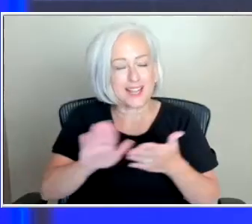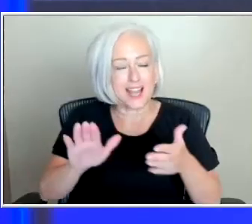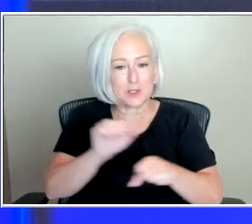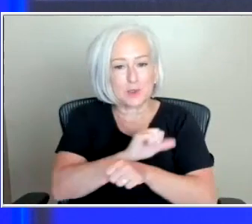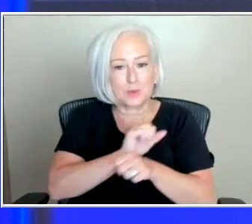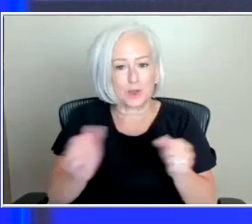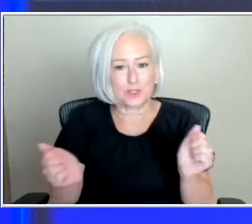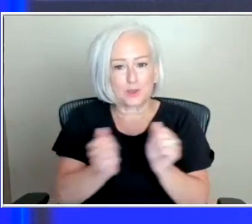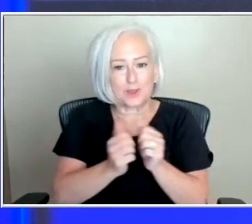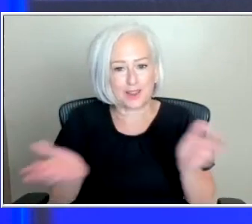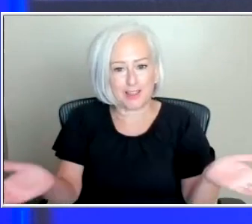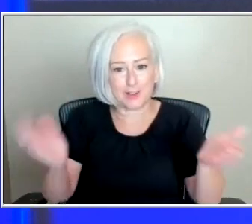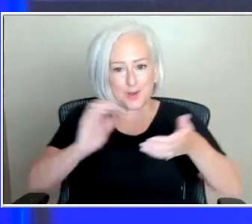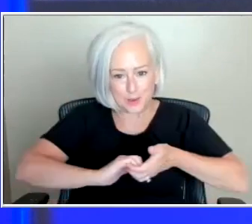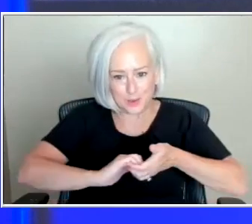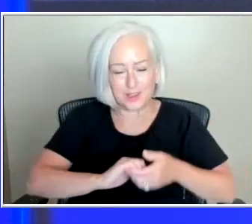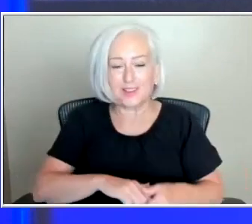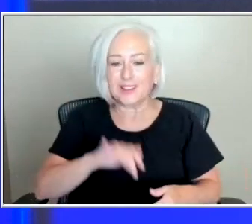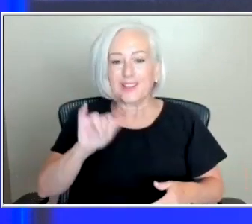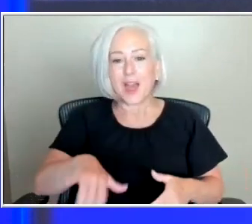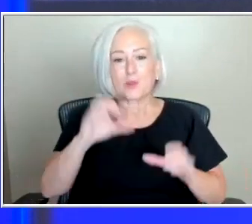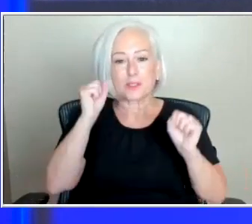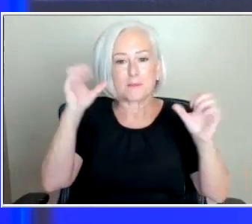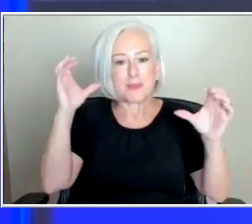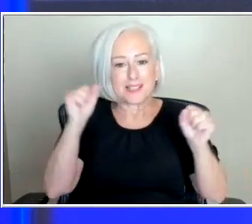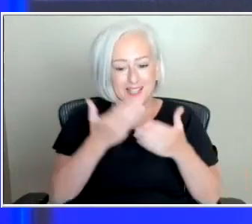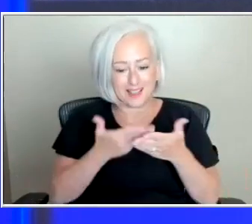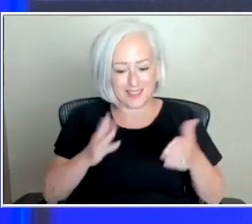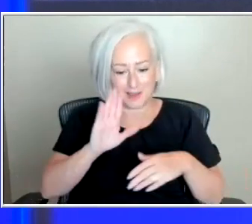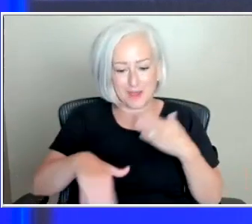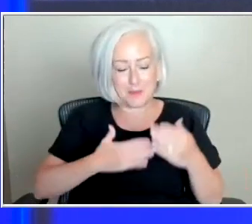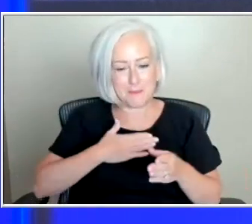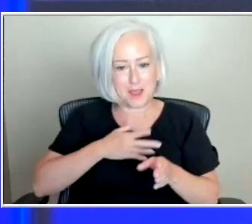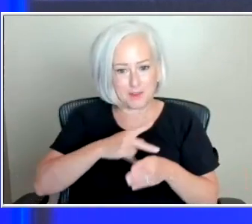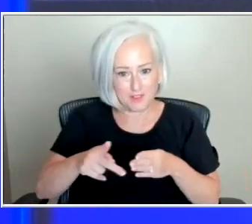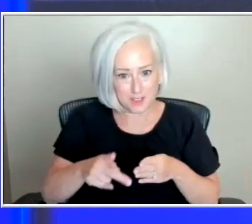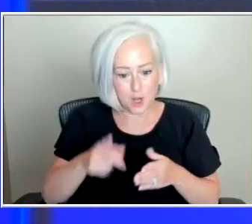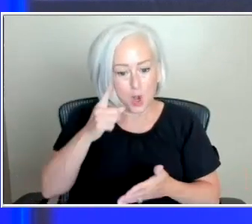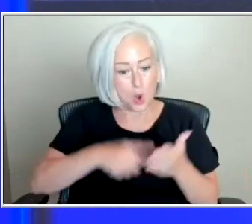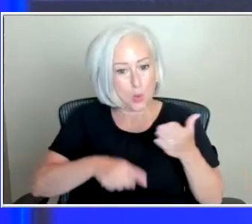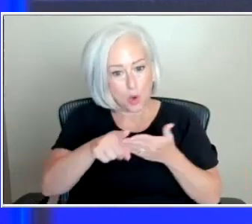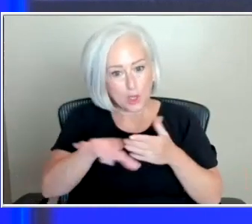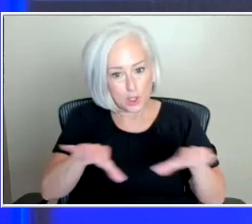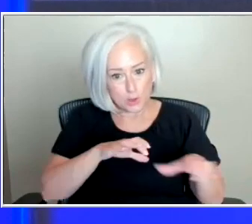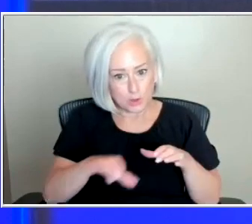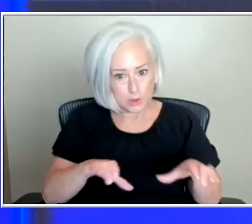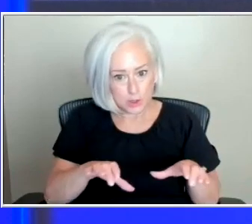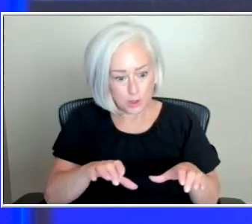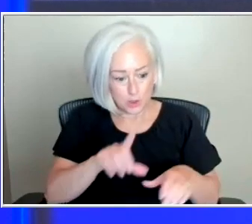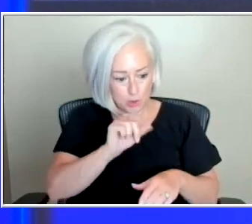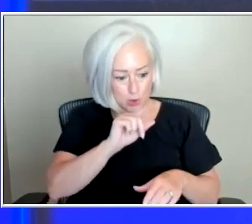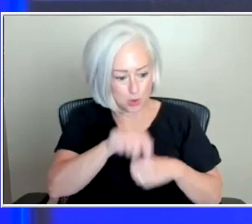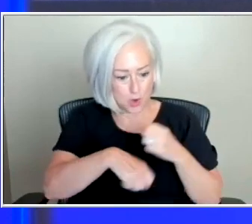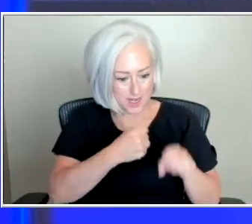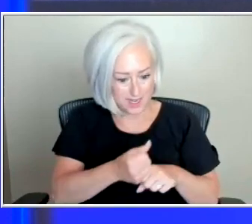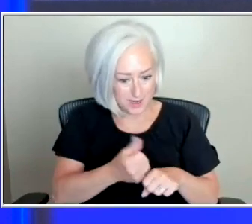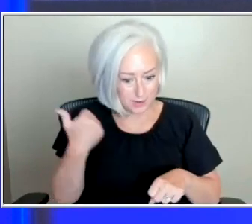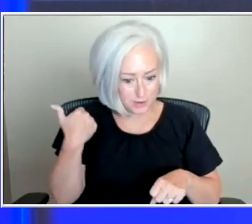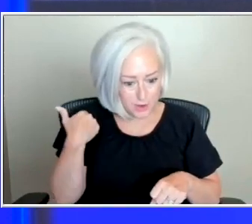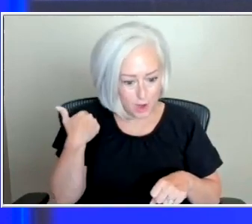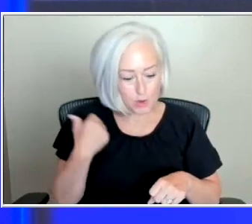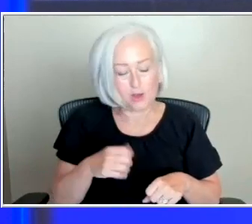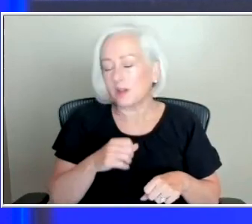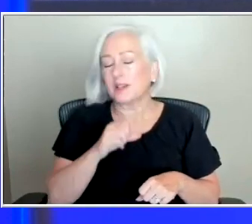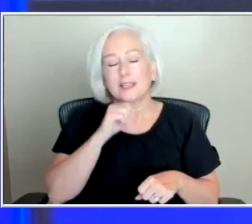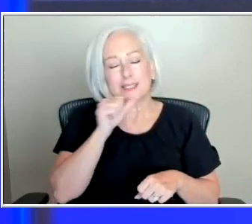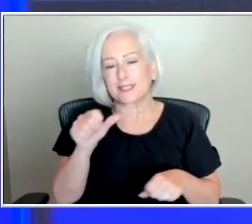the profession is, it was told to me early on that, what you do when you're done in your practice 20, 30 years from now is not what you trained to do previously.